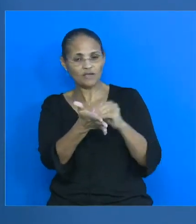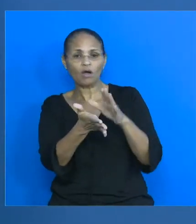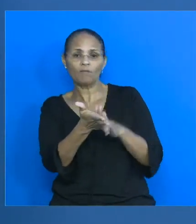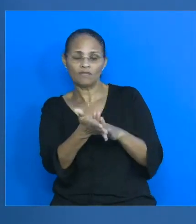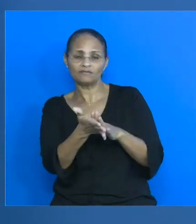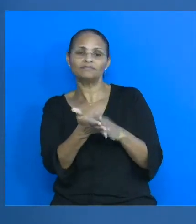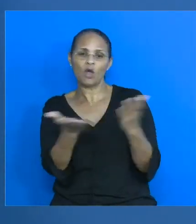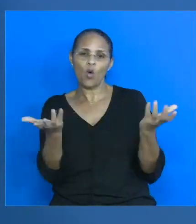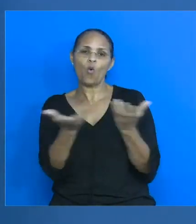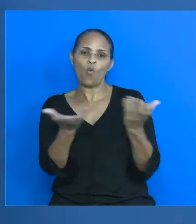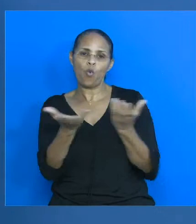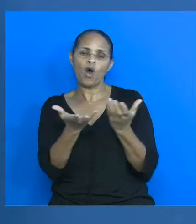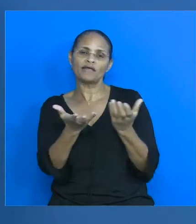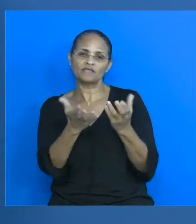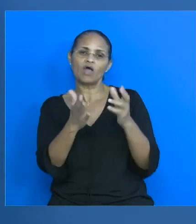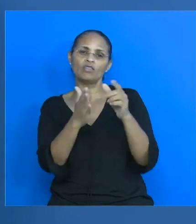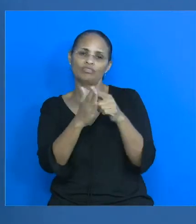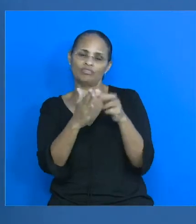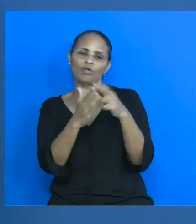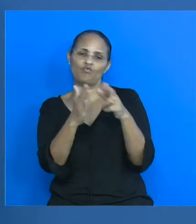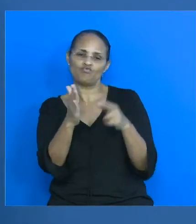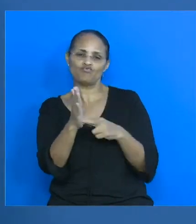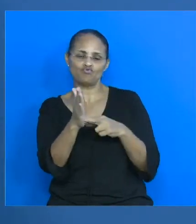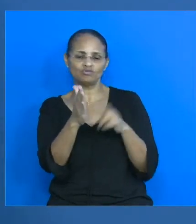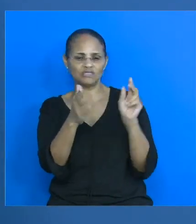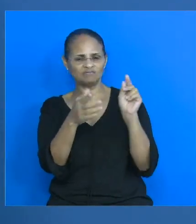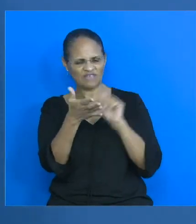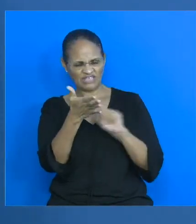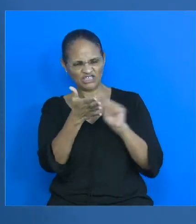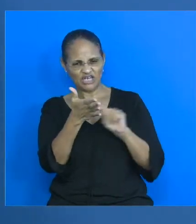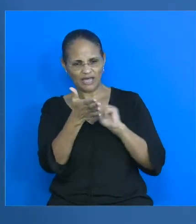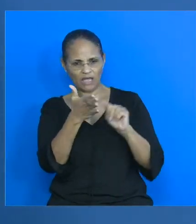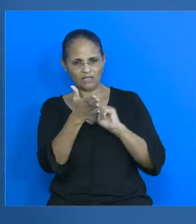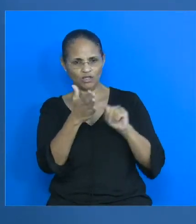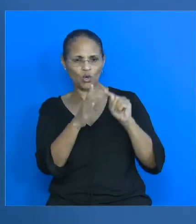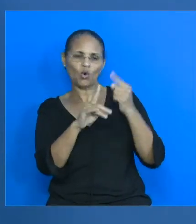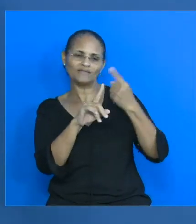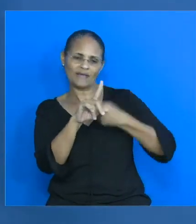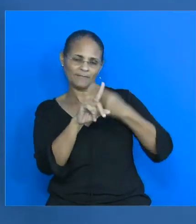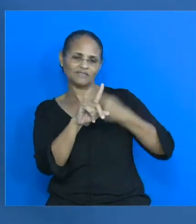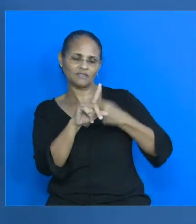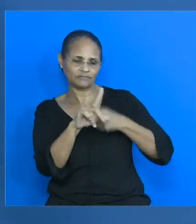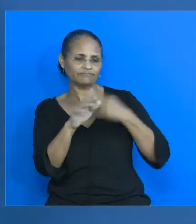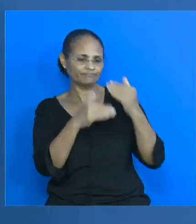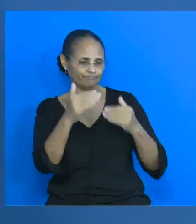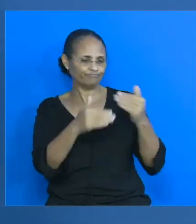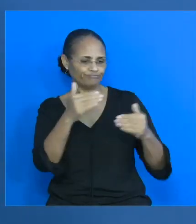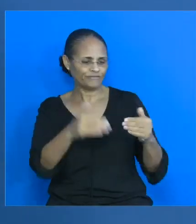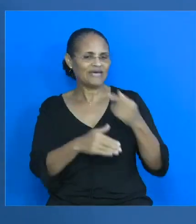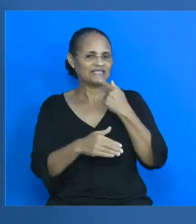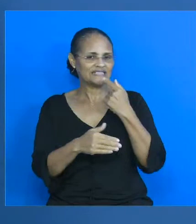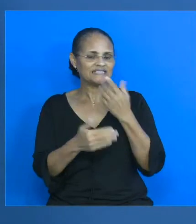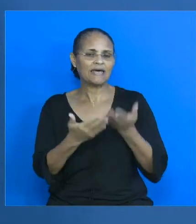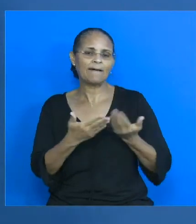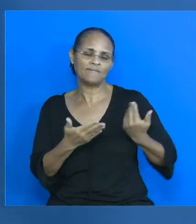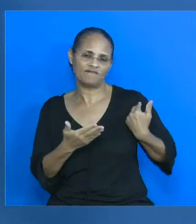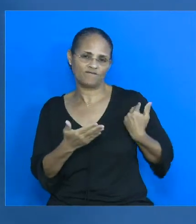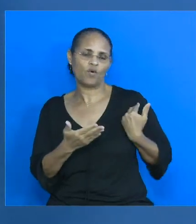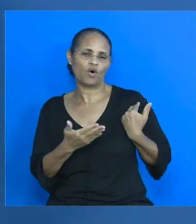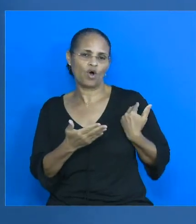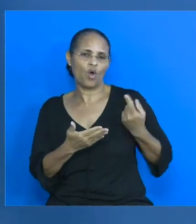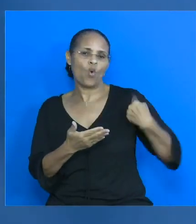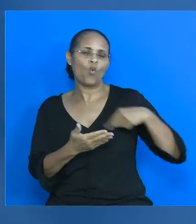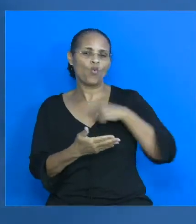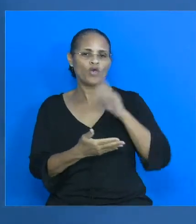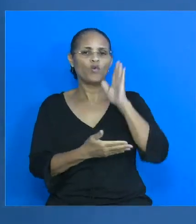as to what the protocols are, checking your temperature, et cetera, et cetera, et cetera. And as I've spoken about before, and we are going